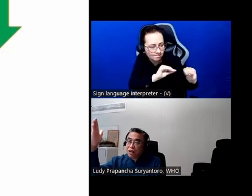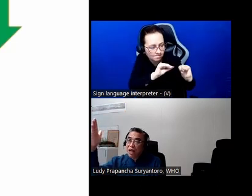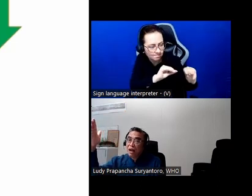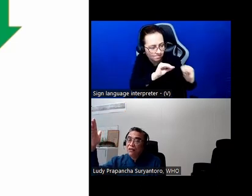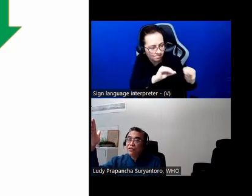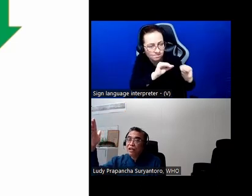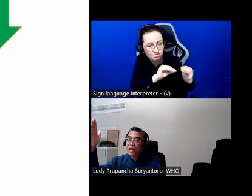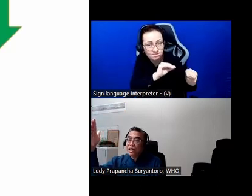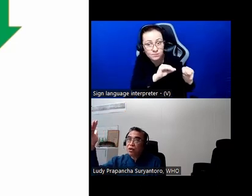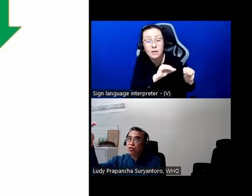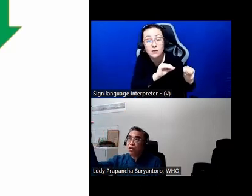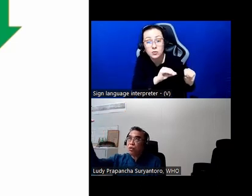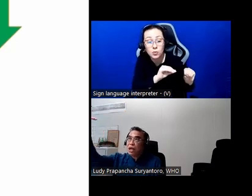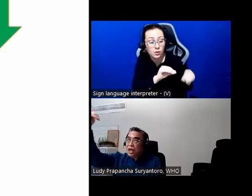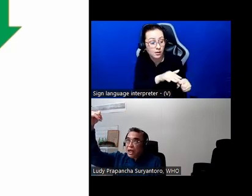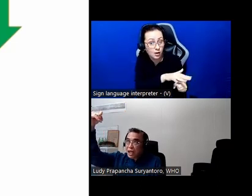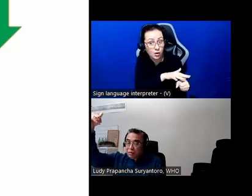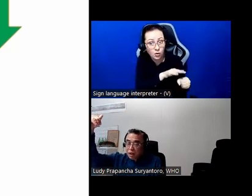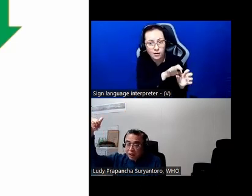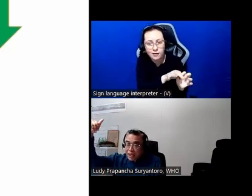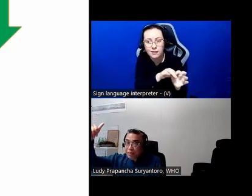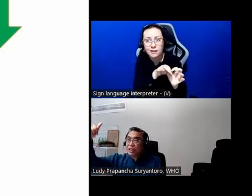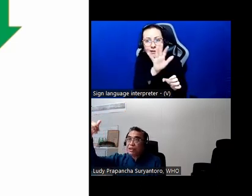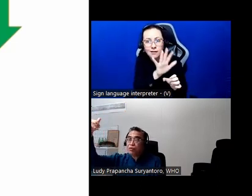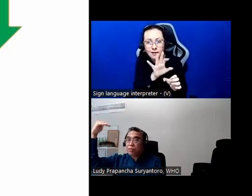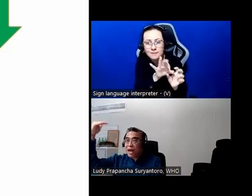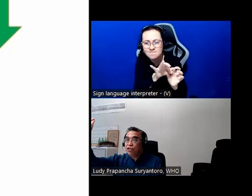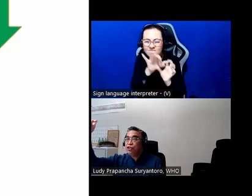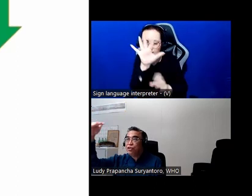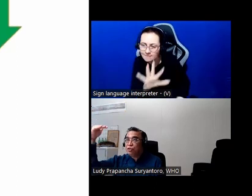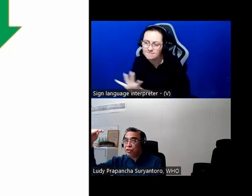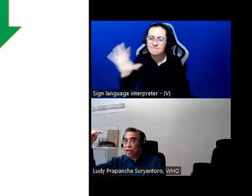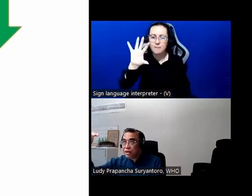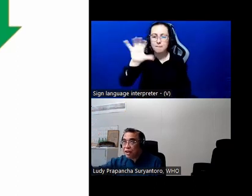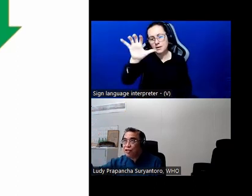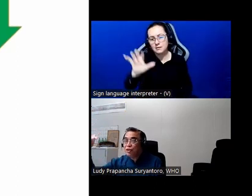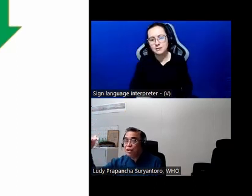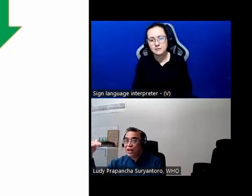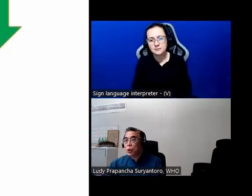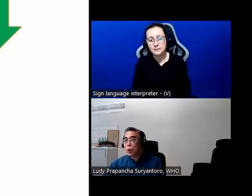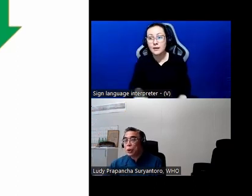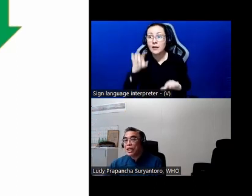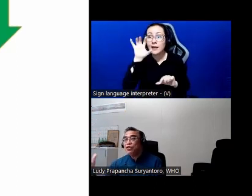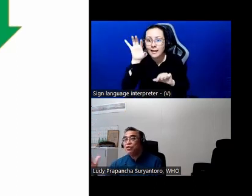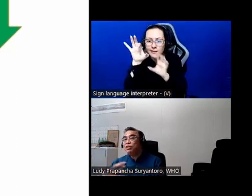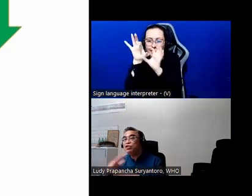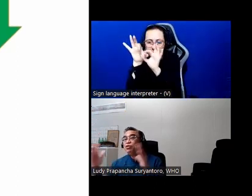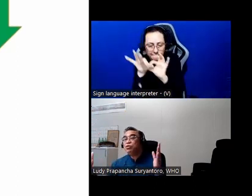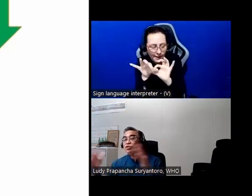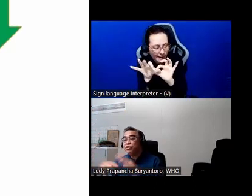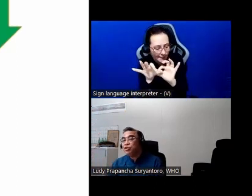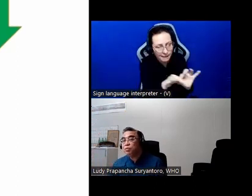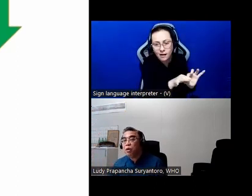national. Others than that is also adapting from national to subnational and local. So it's